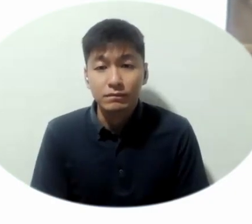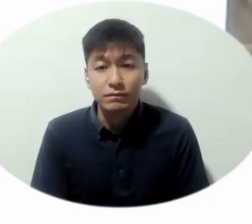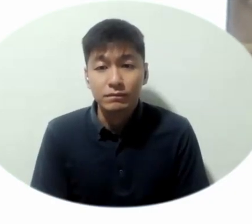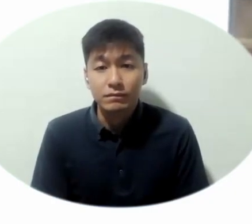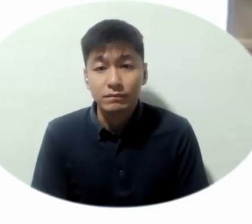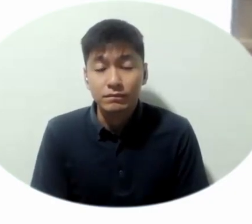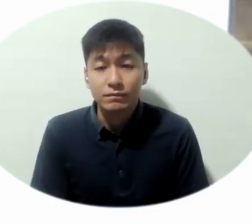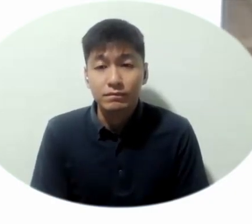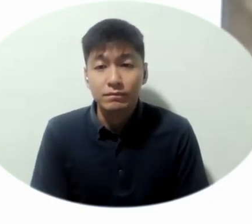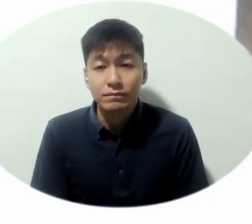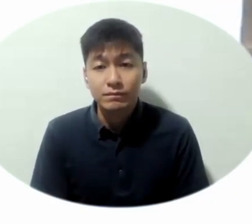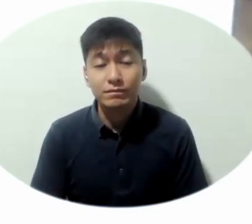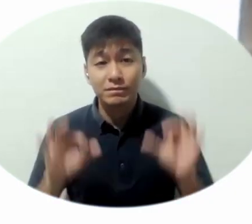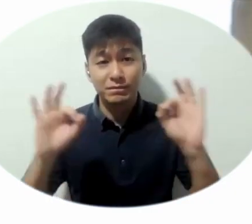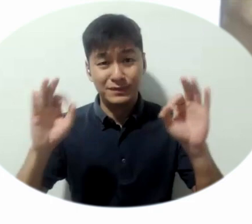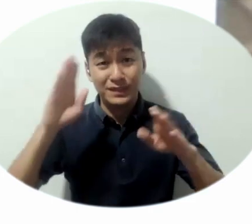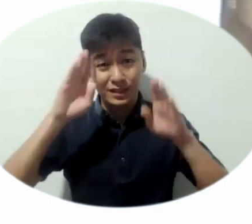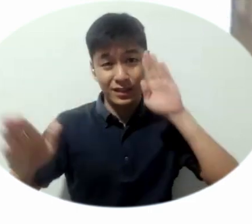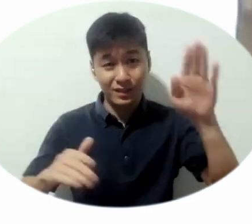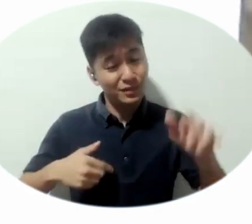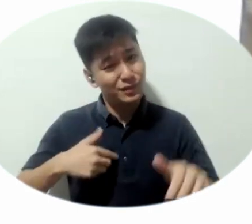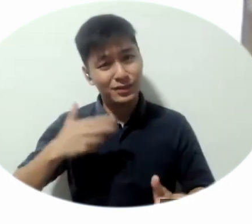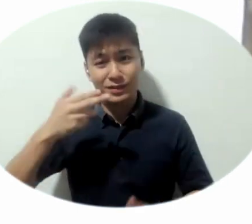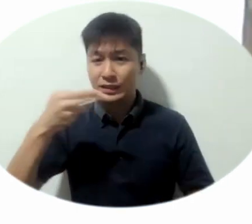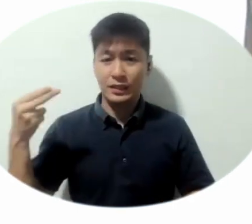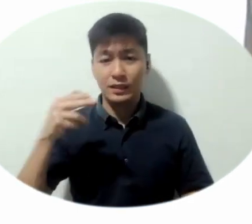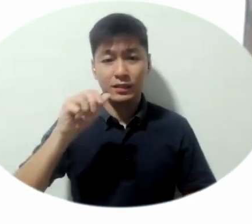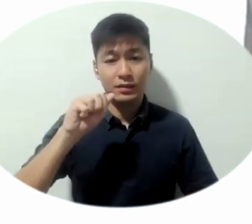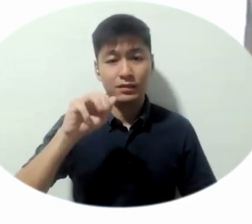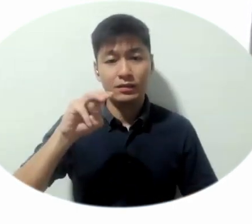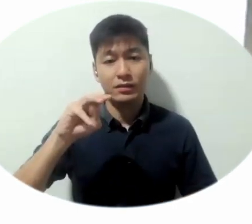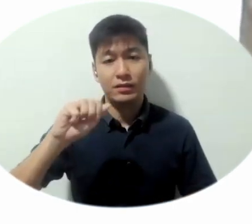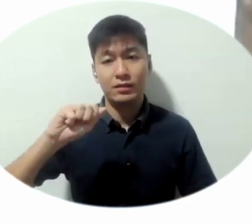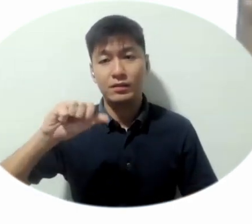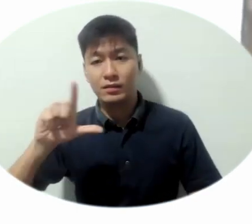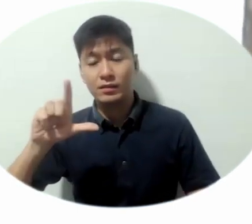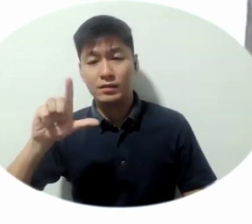Okay. Hello, everyone. I am Amal Saif from Yemen, and